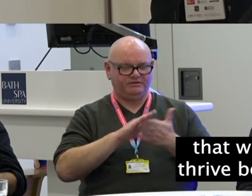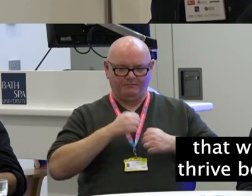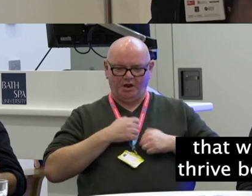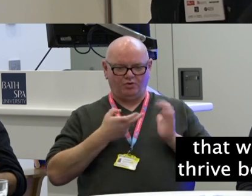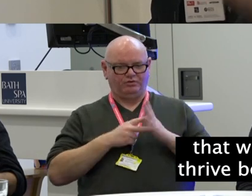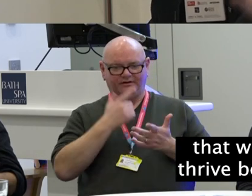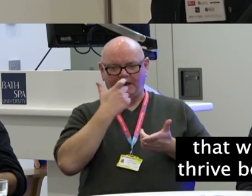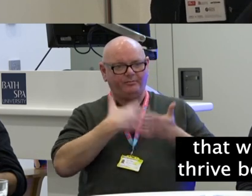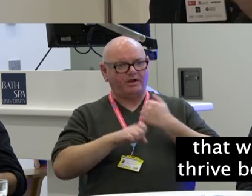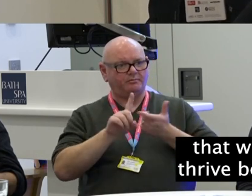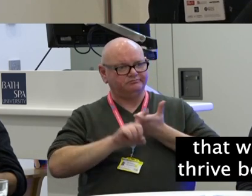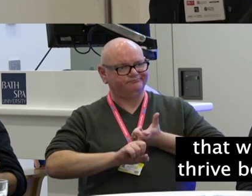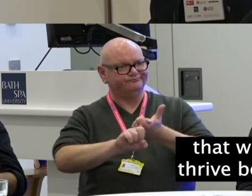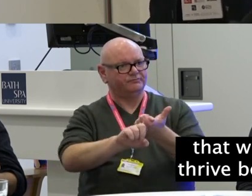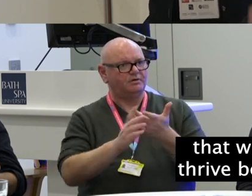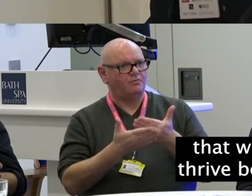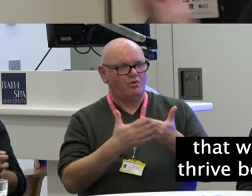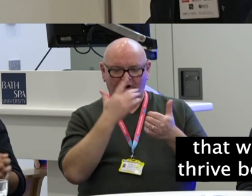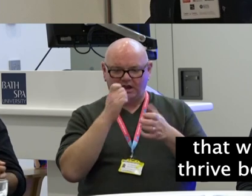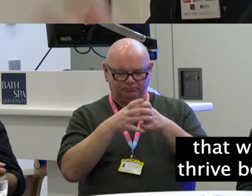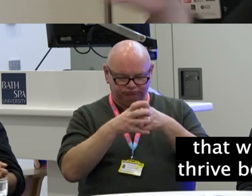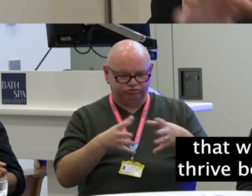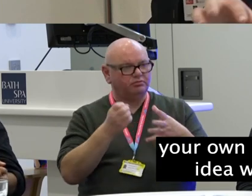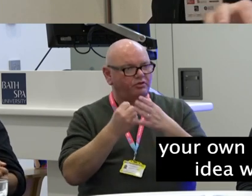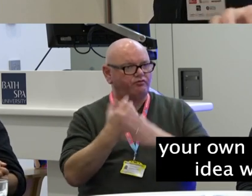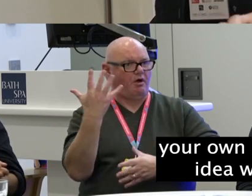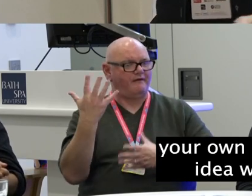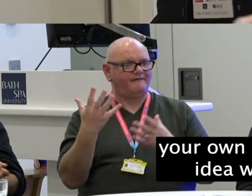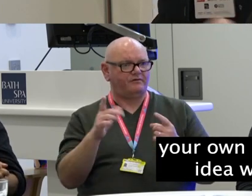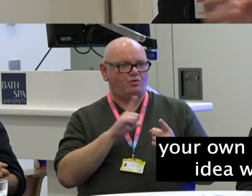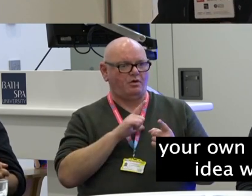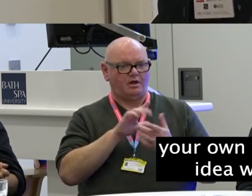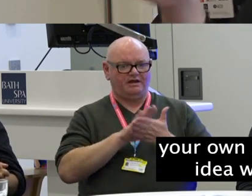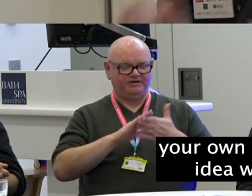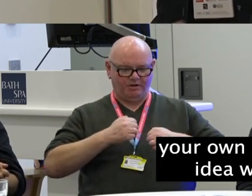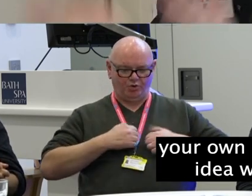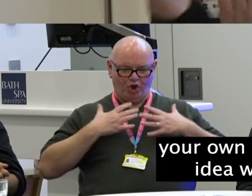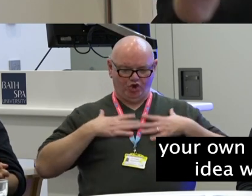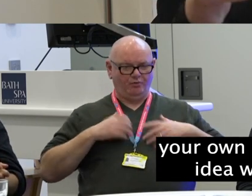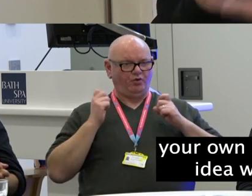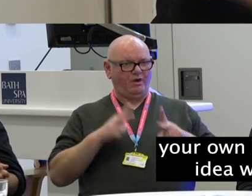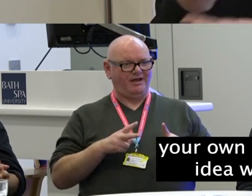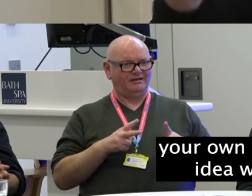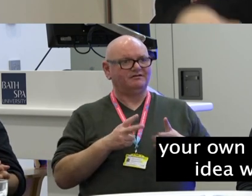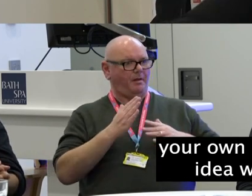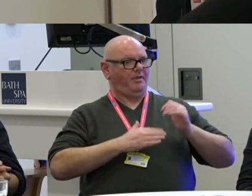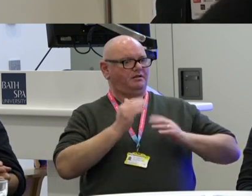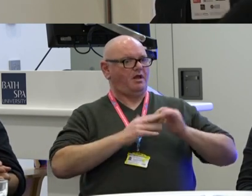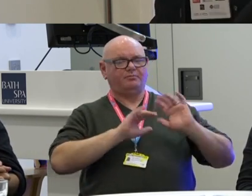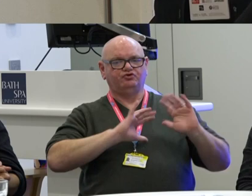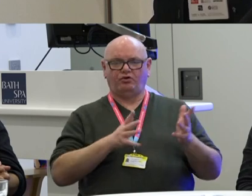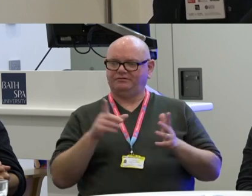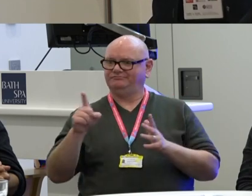actually work and live and thrive, because you're building around your own humanity rather than around an idea of who you are as an